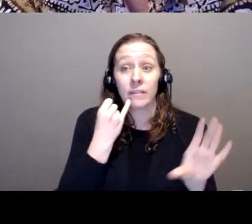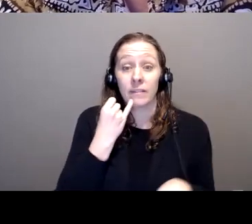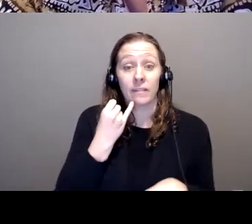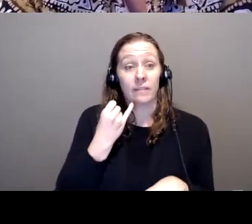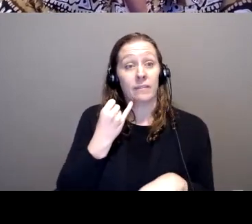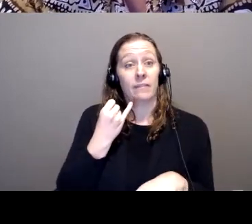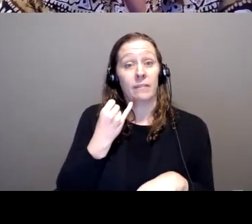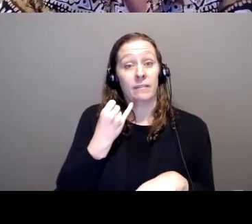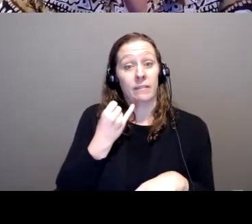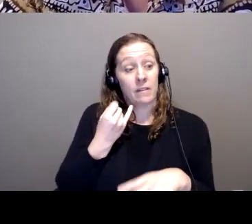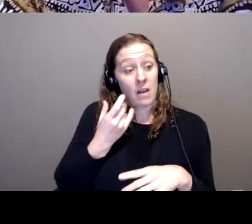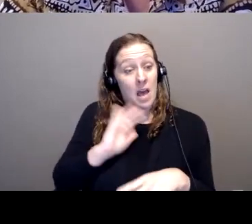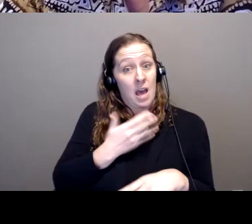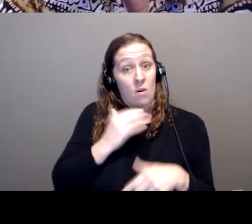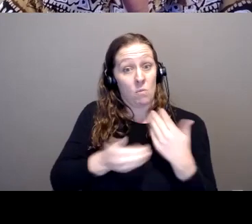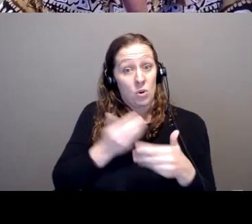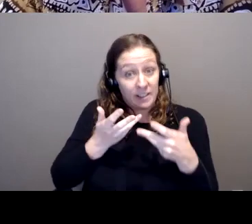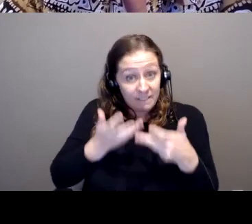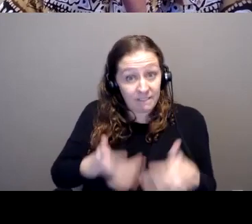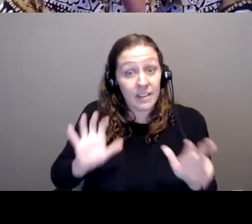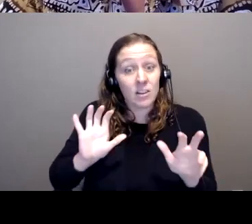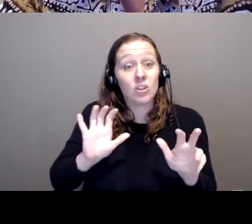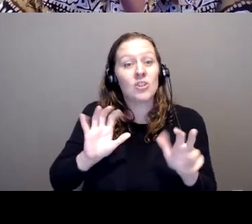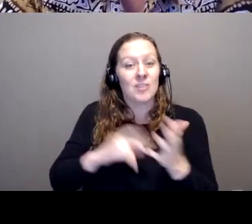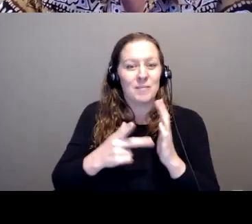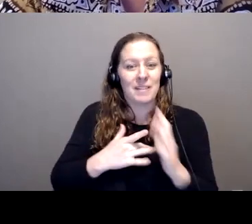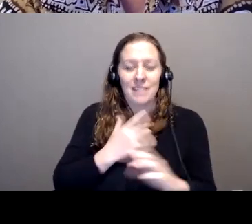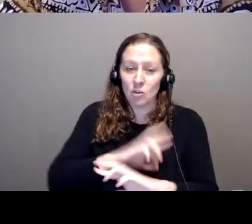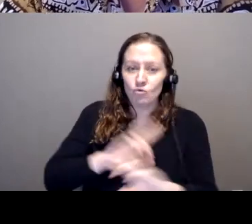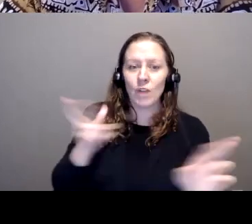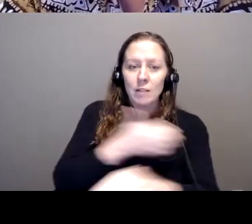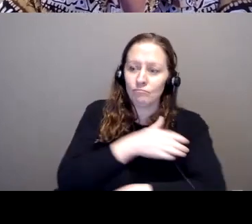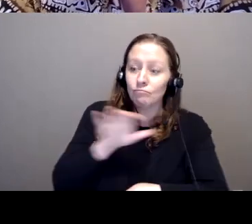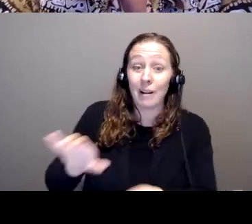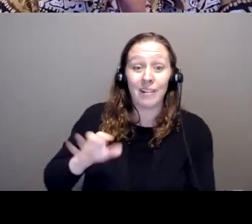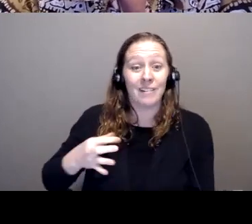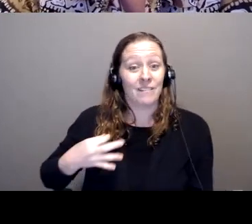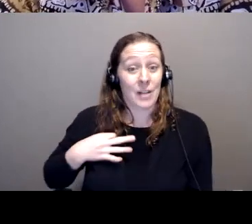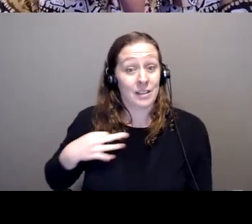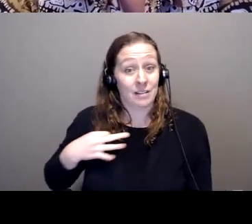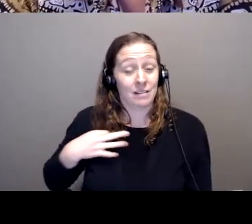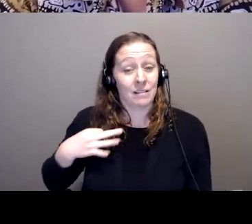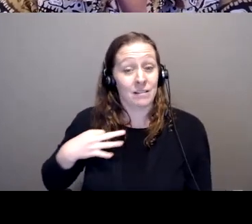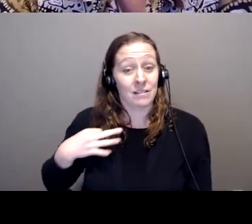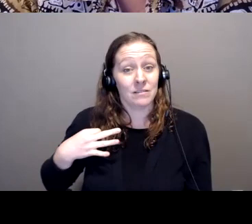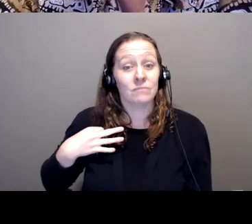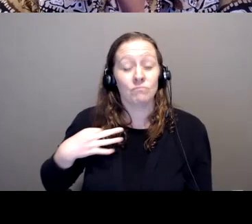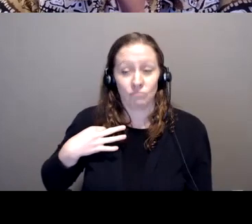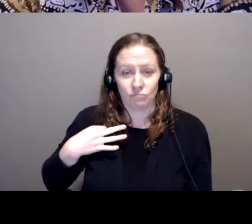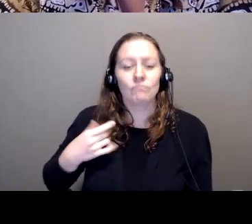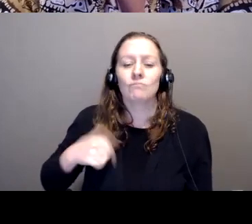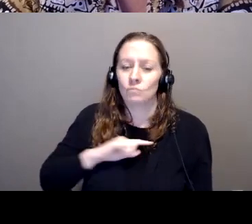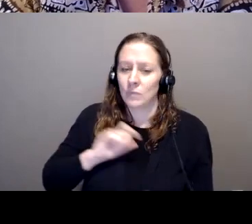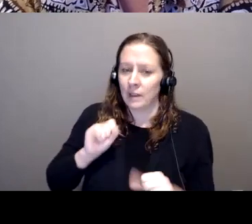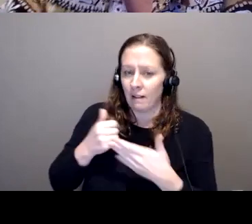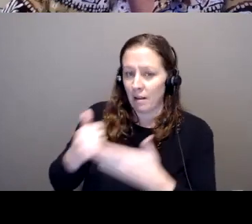our processes and they feel empowered to volunteer, we could certainly help them to do